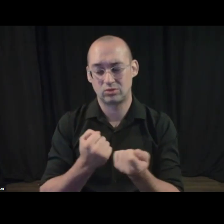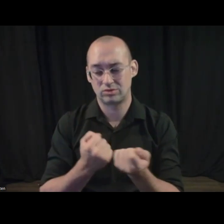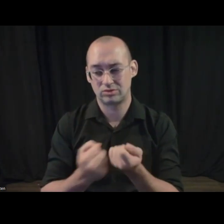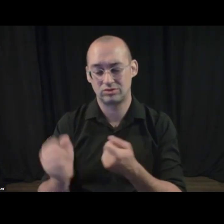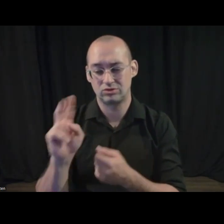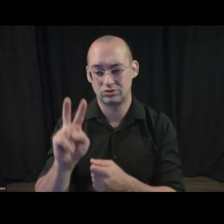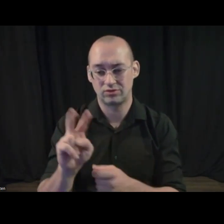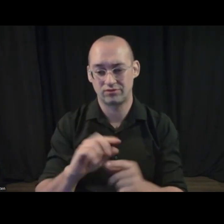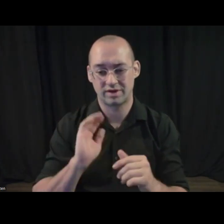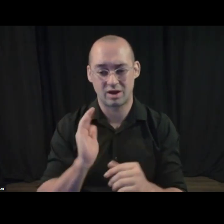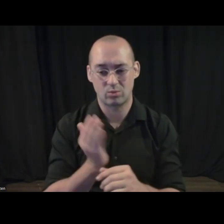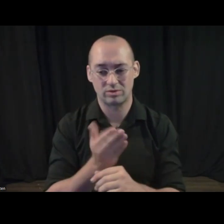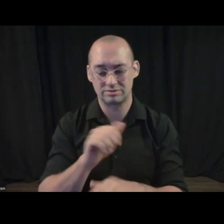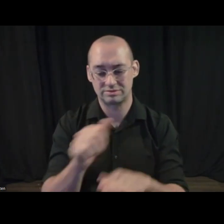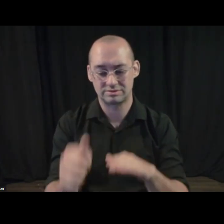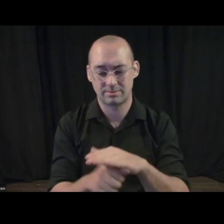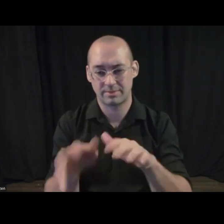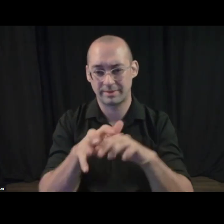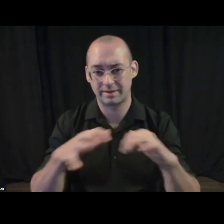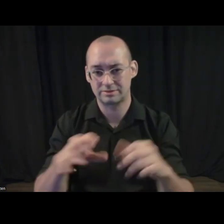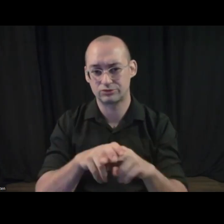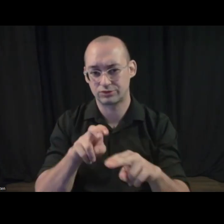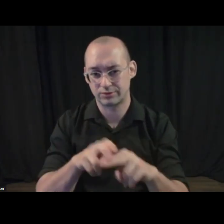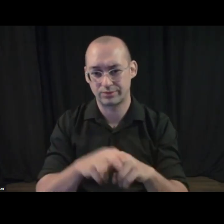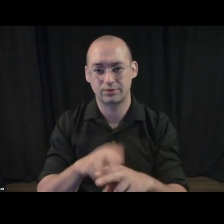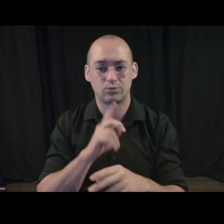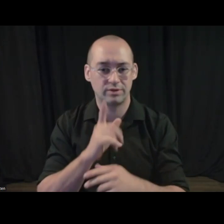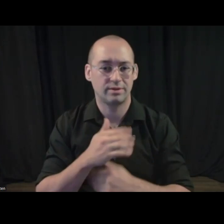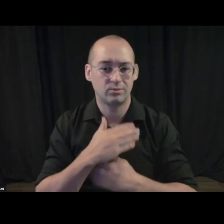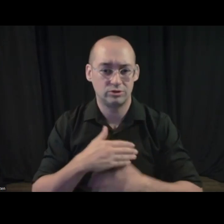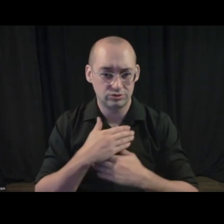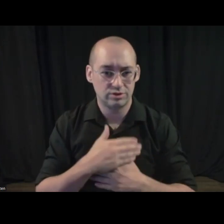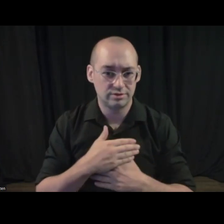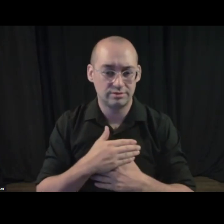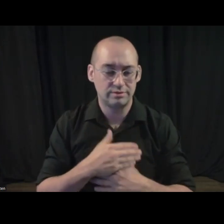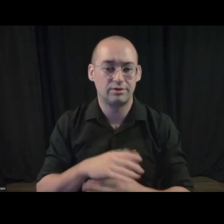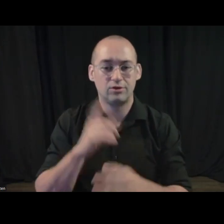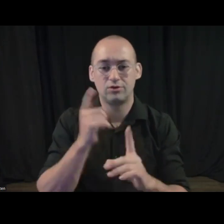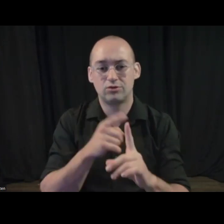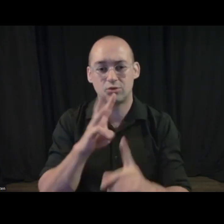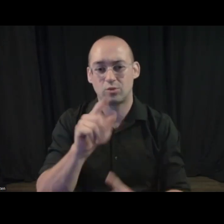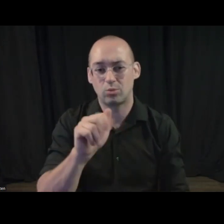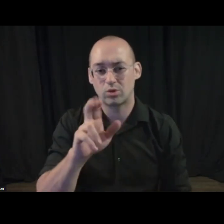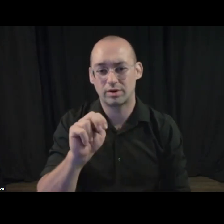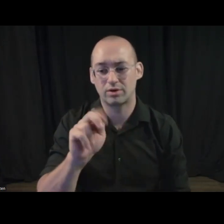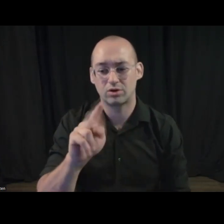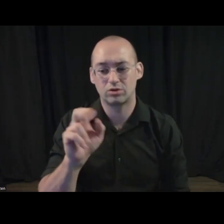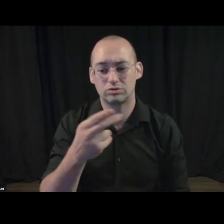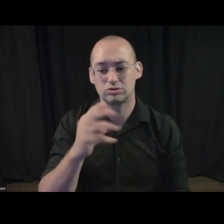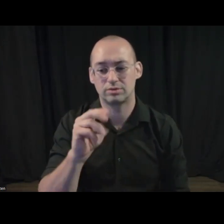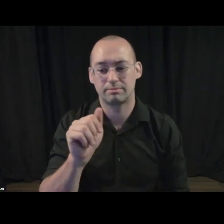our subcommittee chairs. I am incredibly grateful to Warren Cushman and Lauren